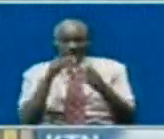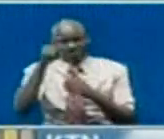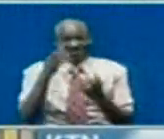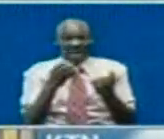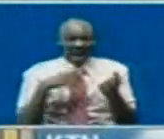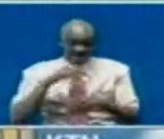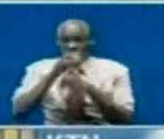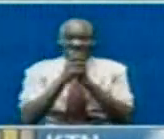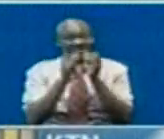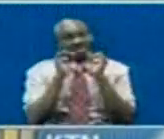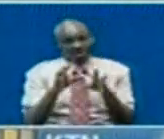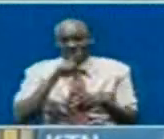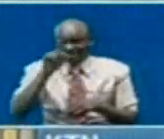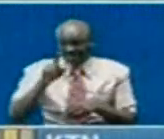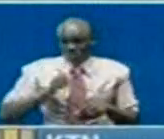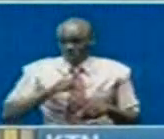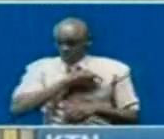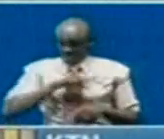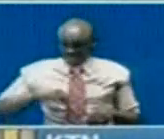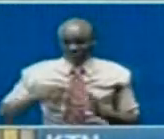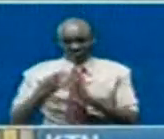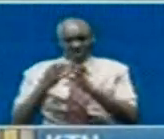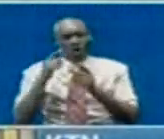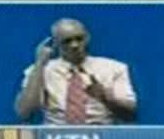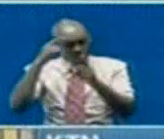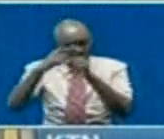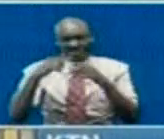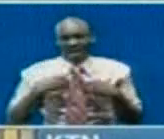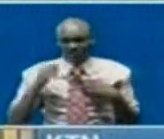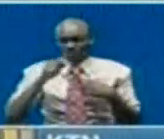require, but the Kenyan rugby queens are eager and optimistic to make it past